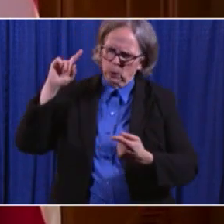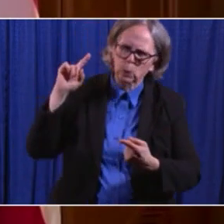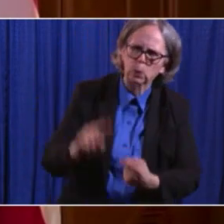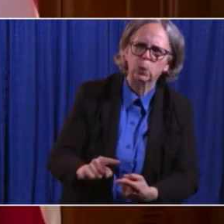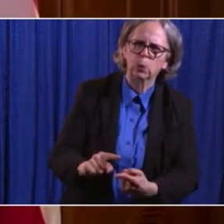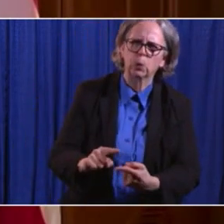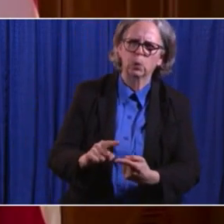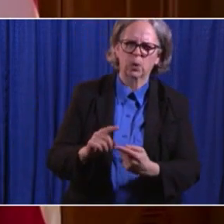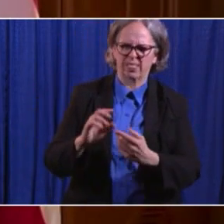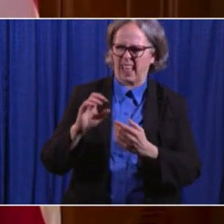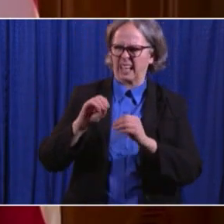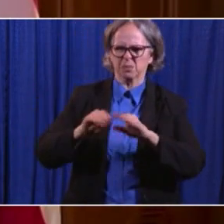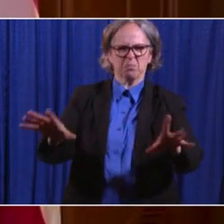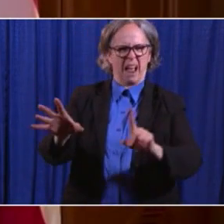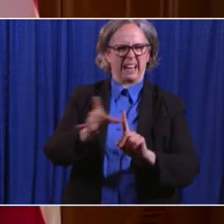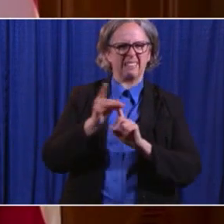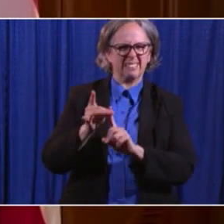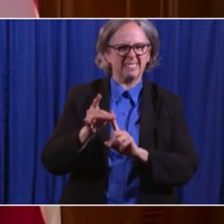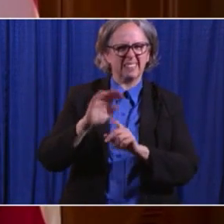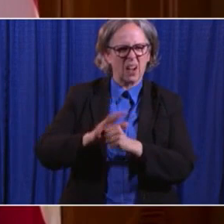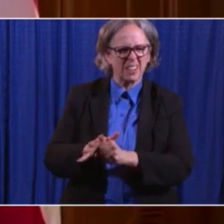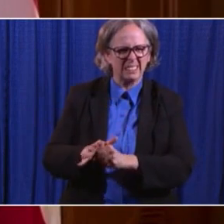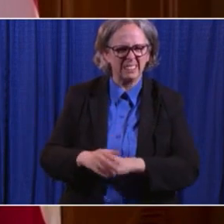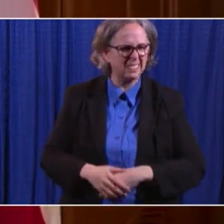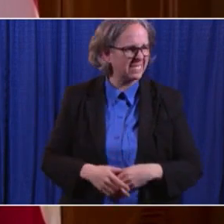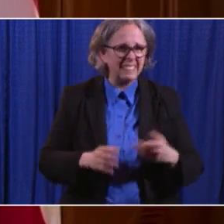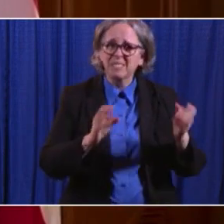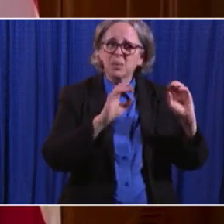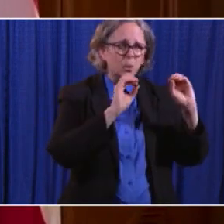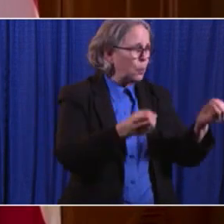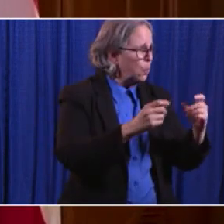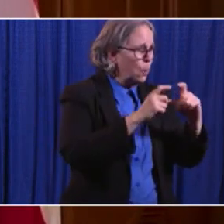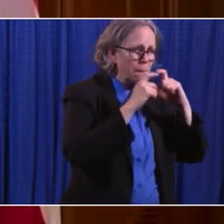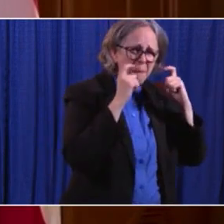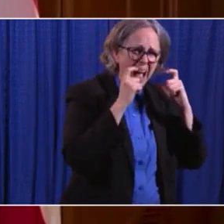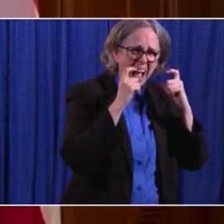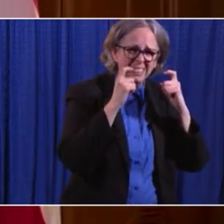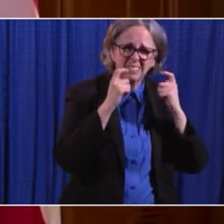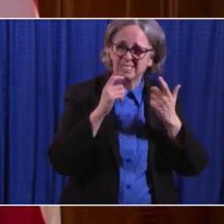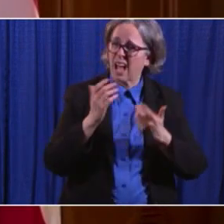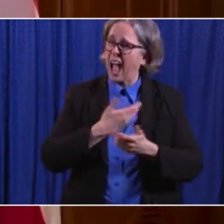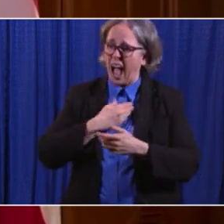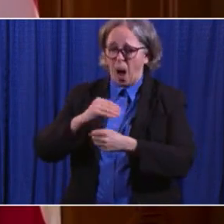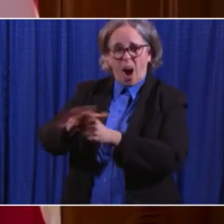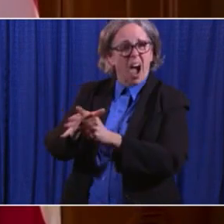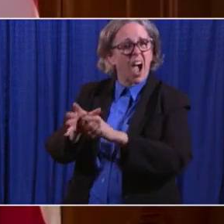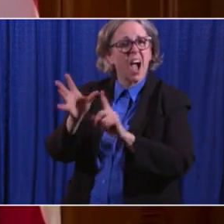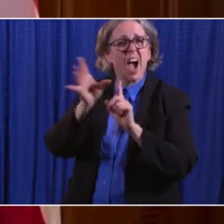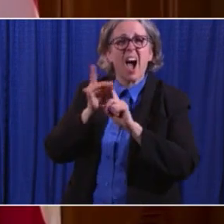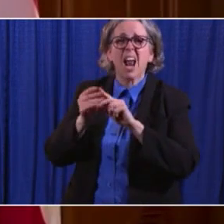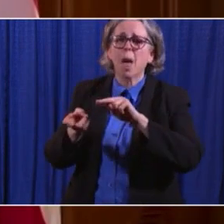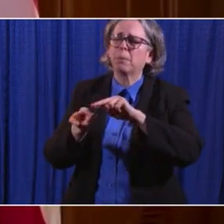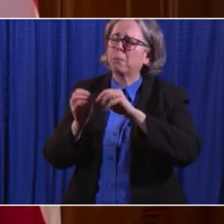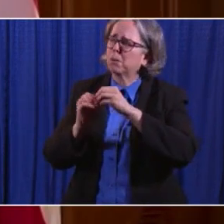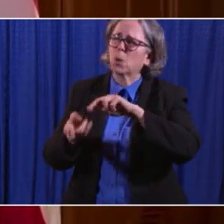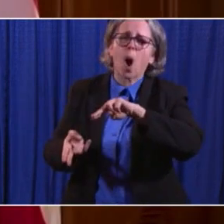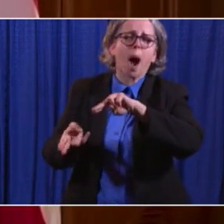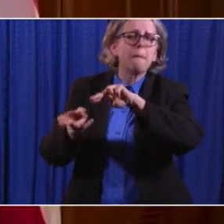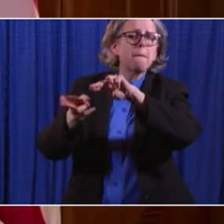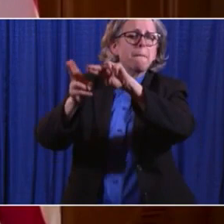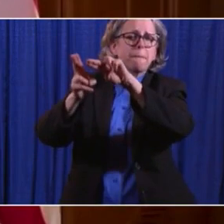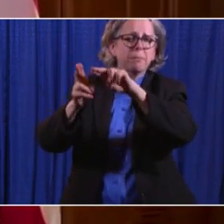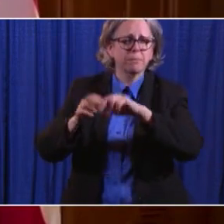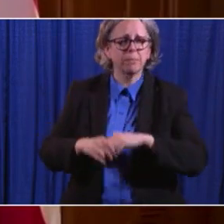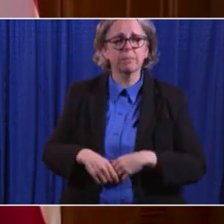done that, we would be much, much worse off. And so as I look to the next month or 2 months or however long it's going to take us to get